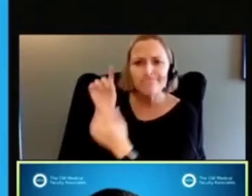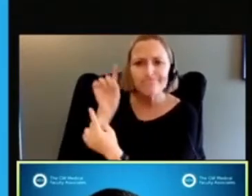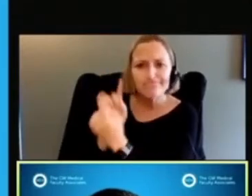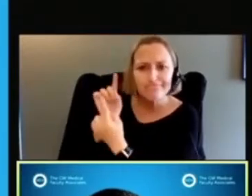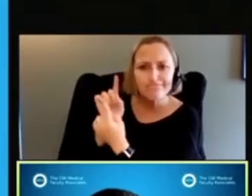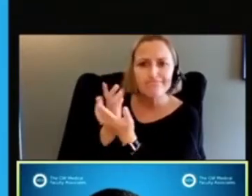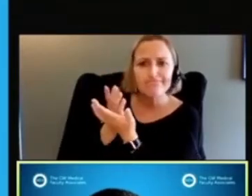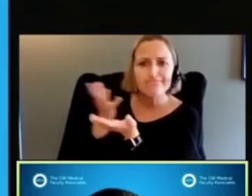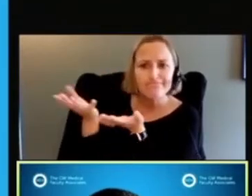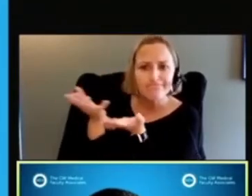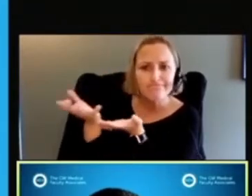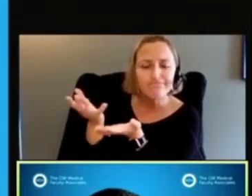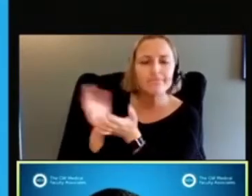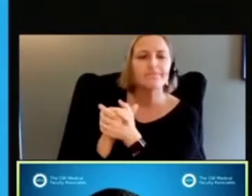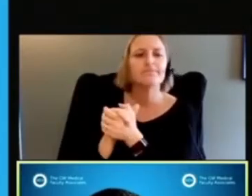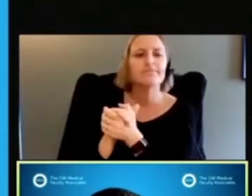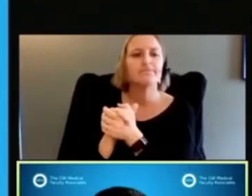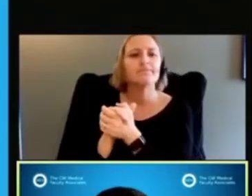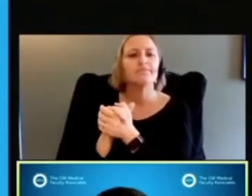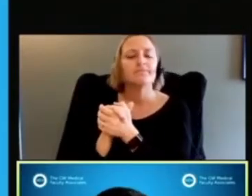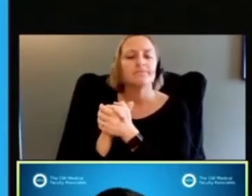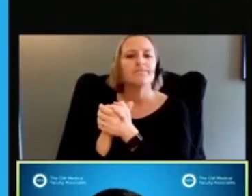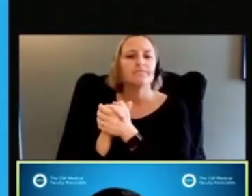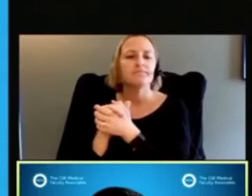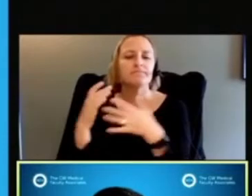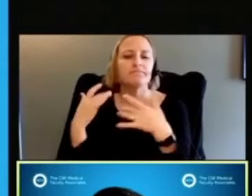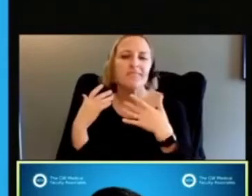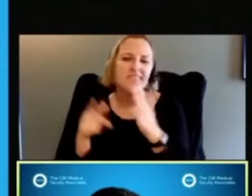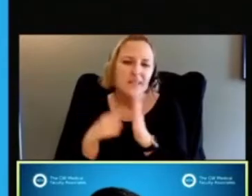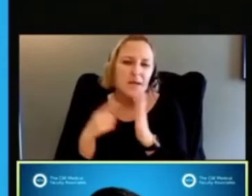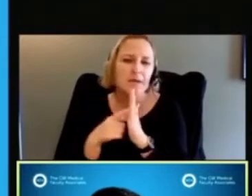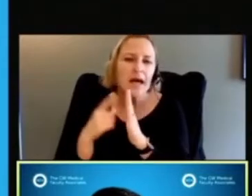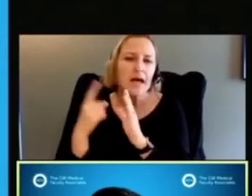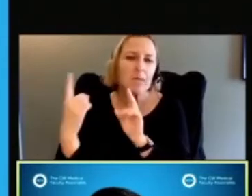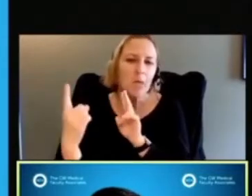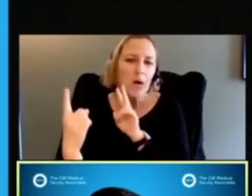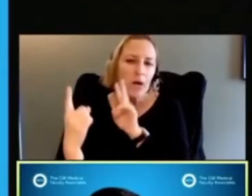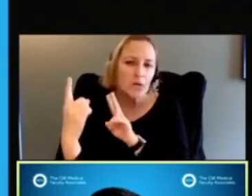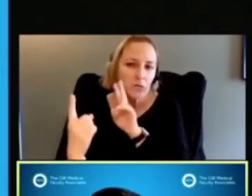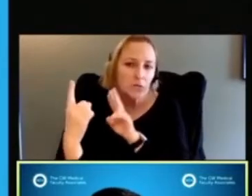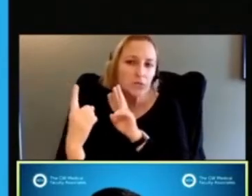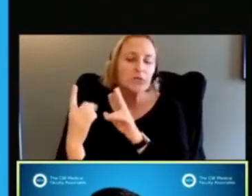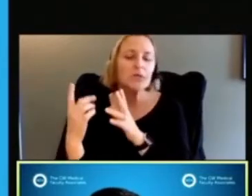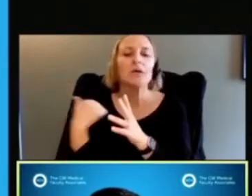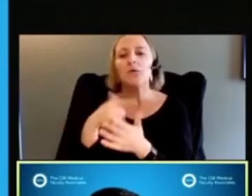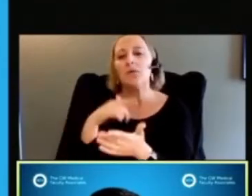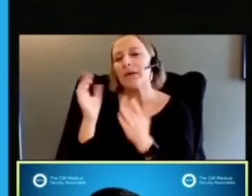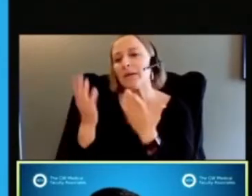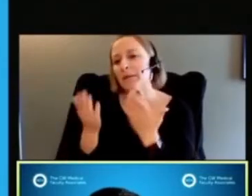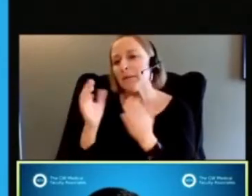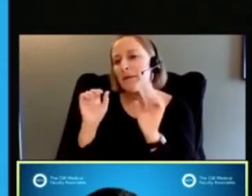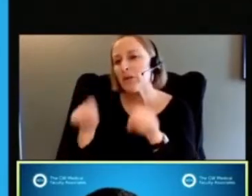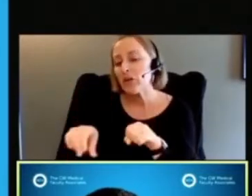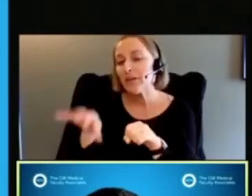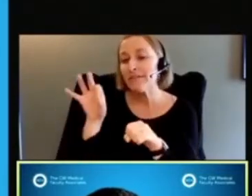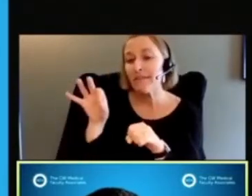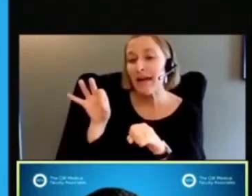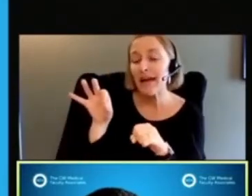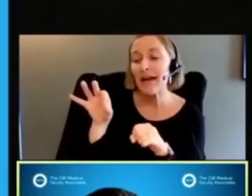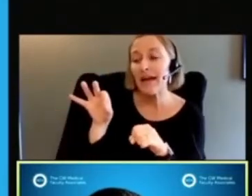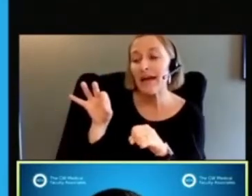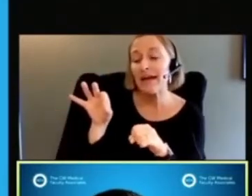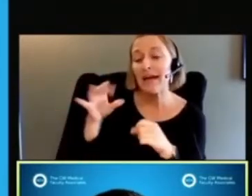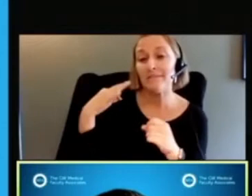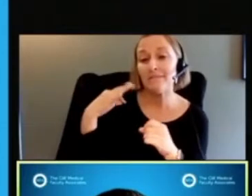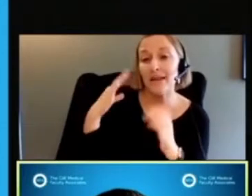and it was often one-on-one or one-on-two, where we could pair a community member with a volunteer from the academic medical